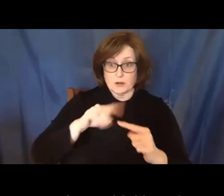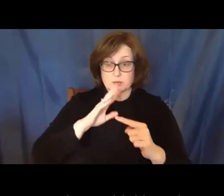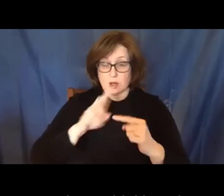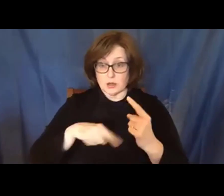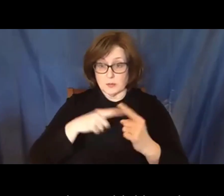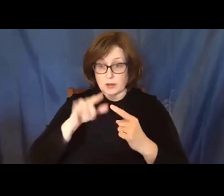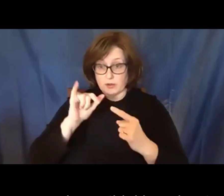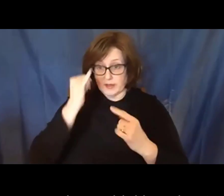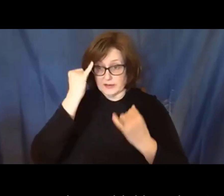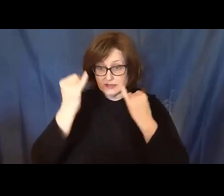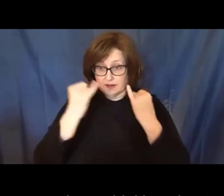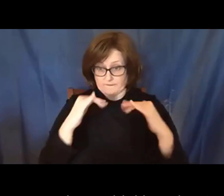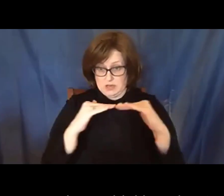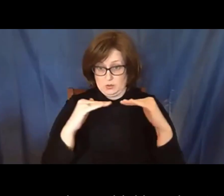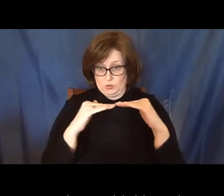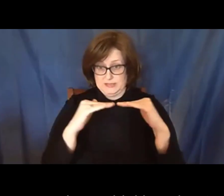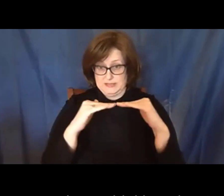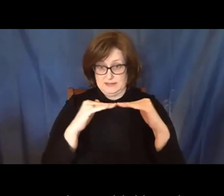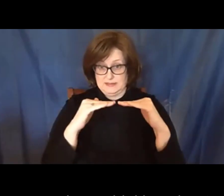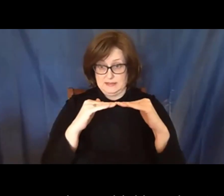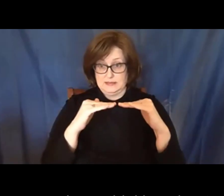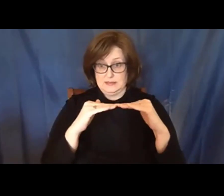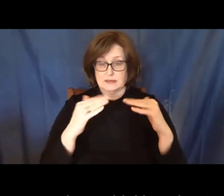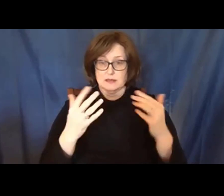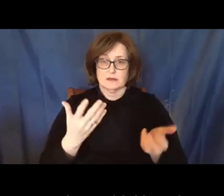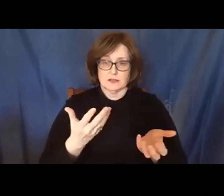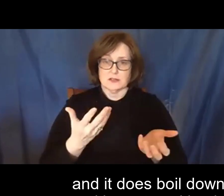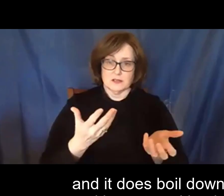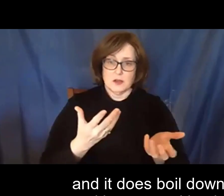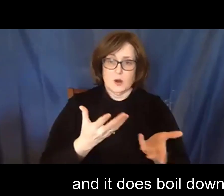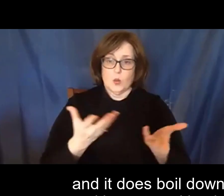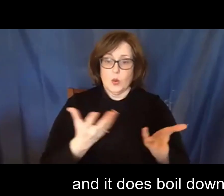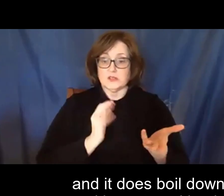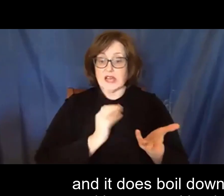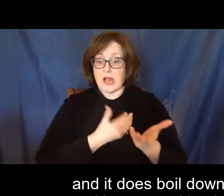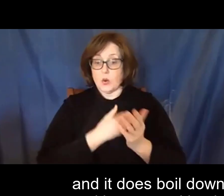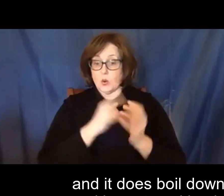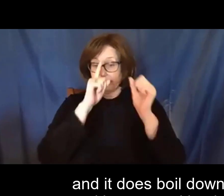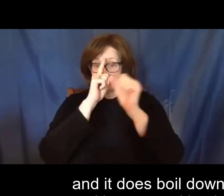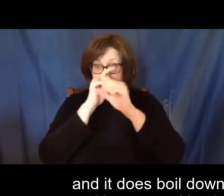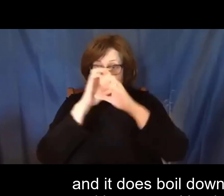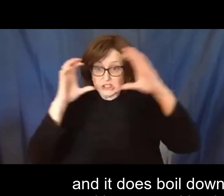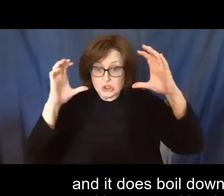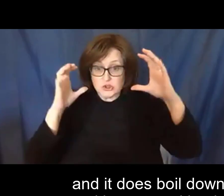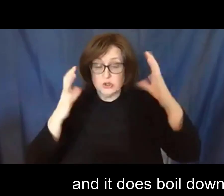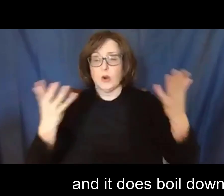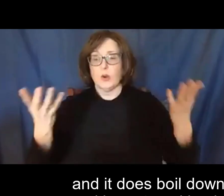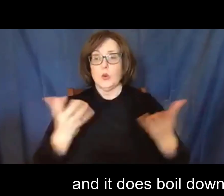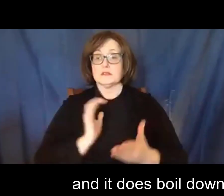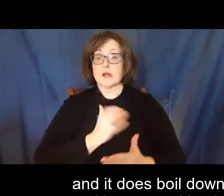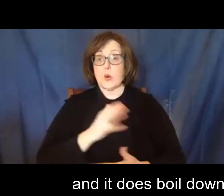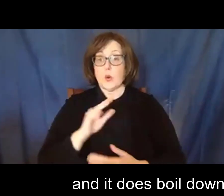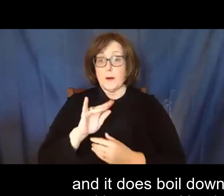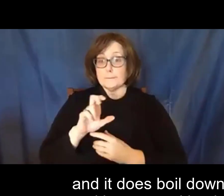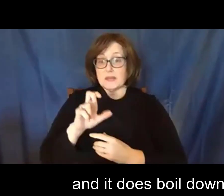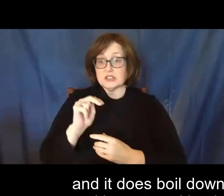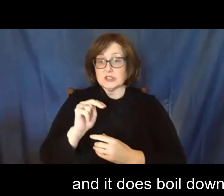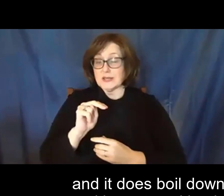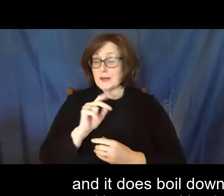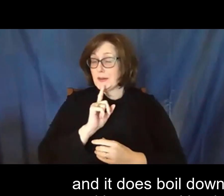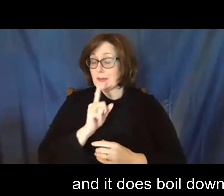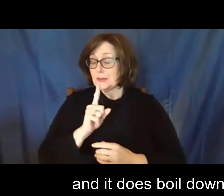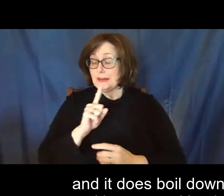exactly is Third Stone's like vision and mission? And it does boil down to this whole idea of making